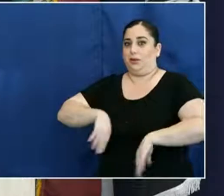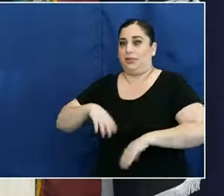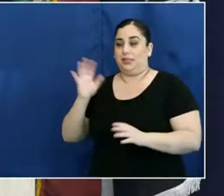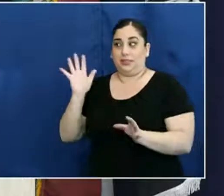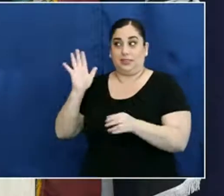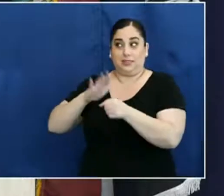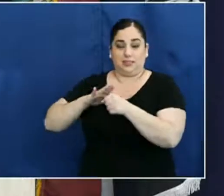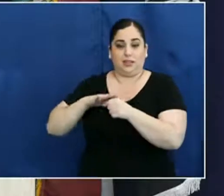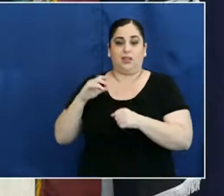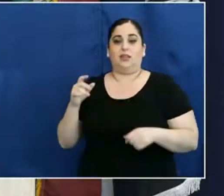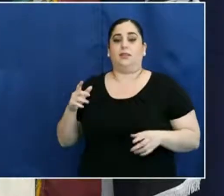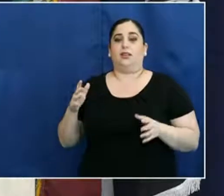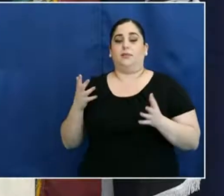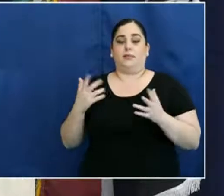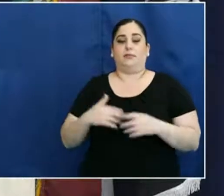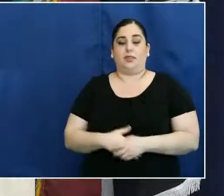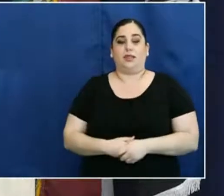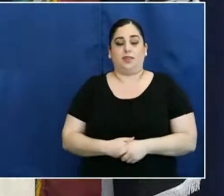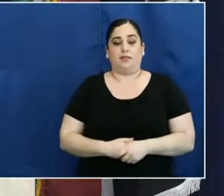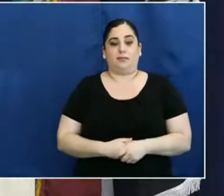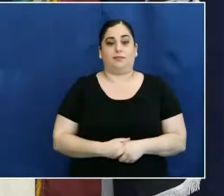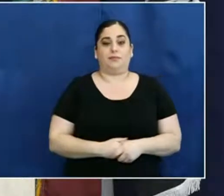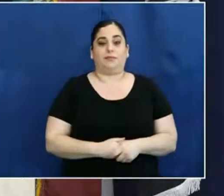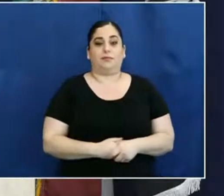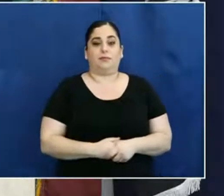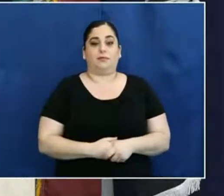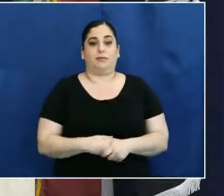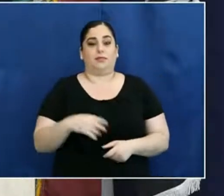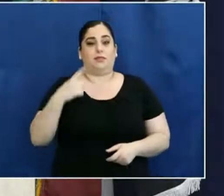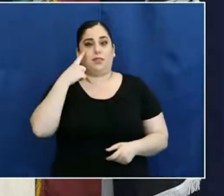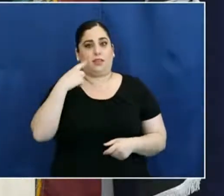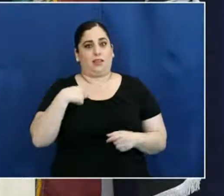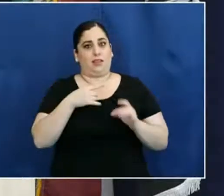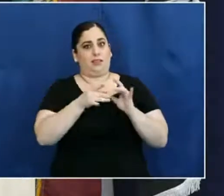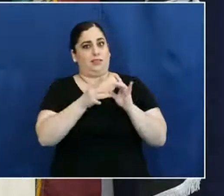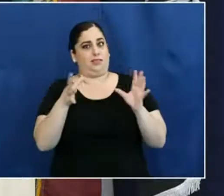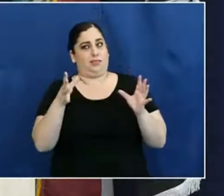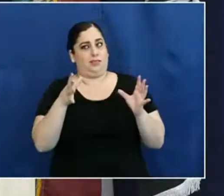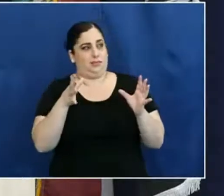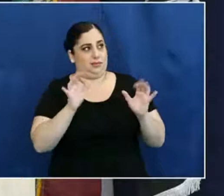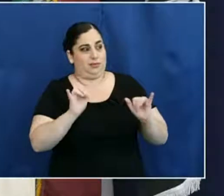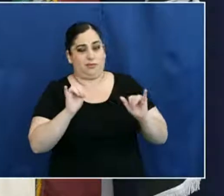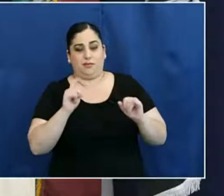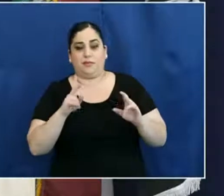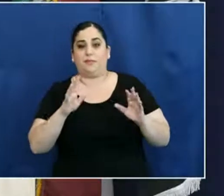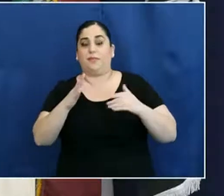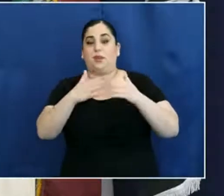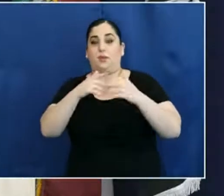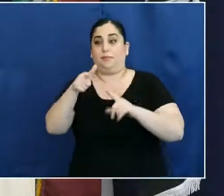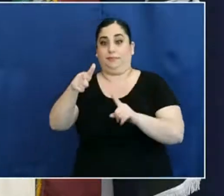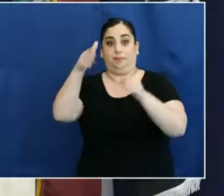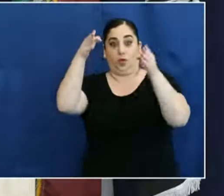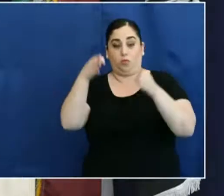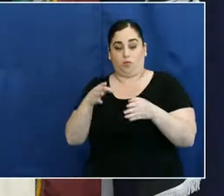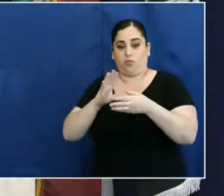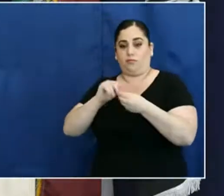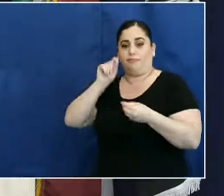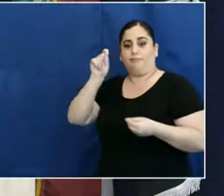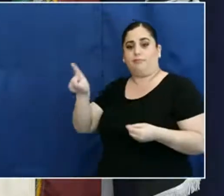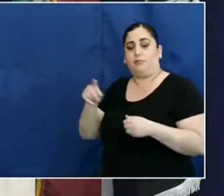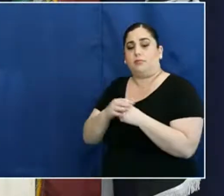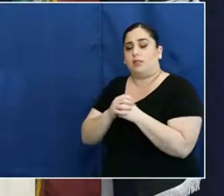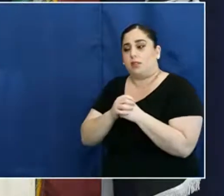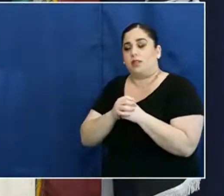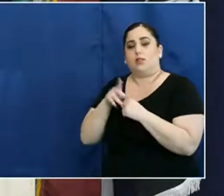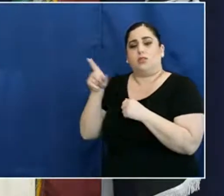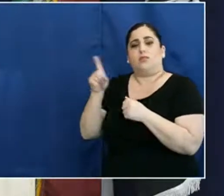no, I've resurrected from the conference call, Oblivion. But just one quick, you had mentioned the significant supply you think is